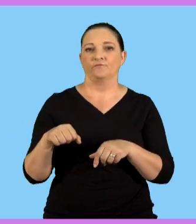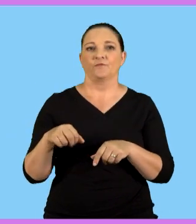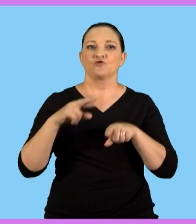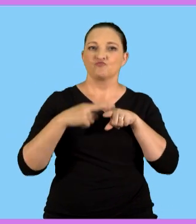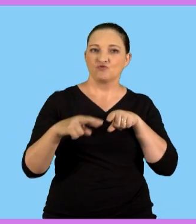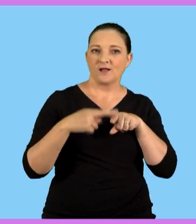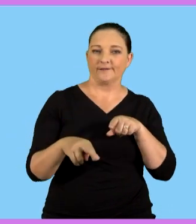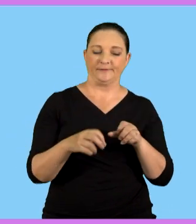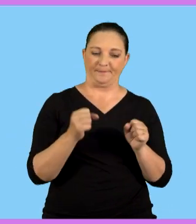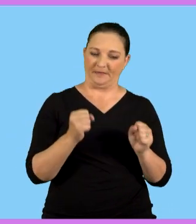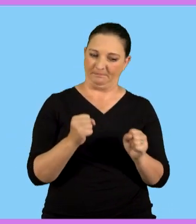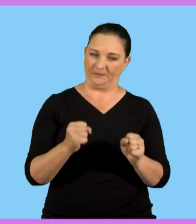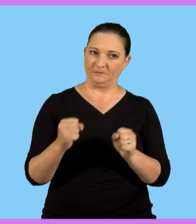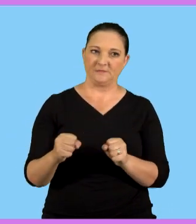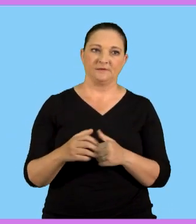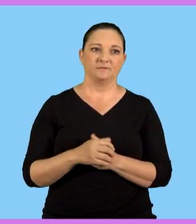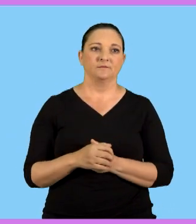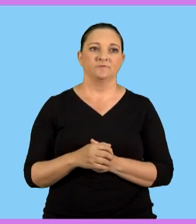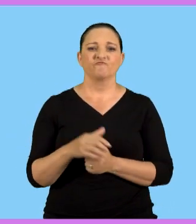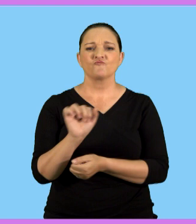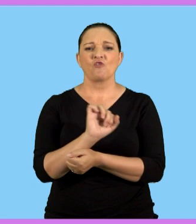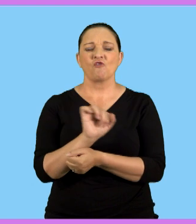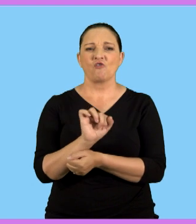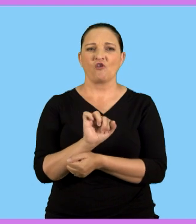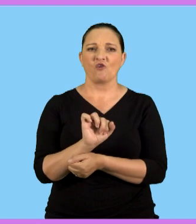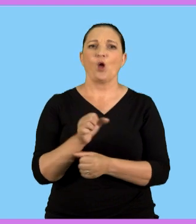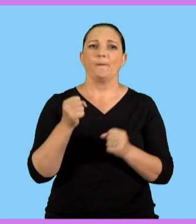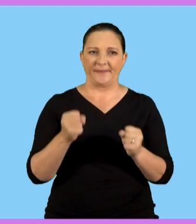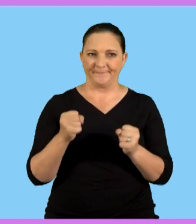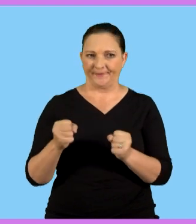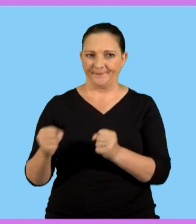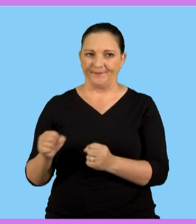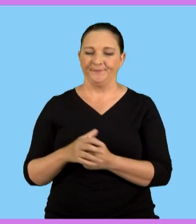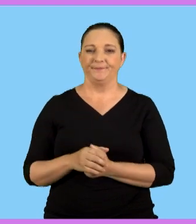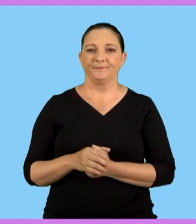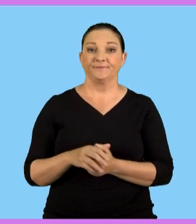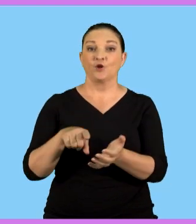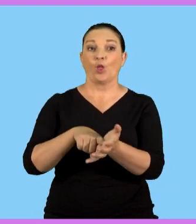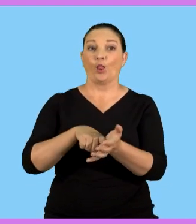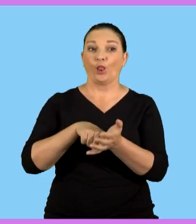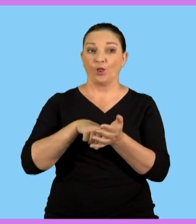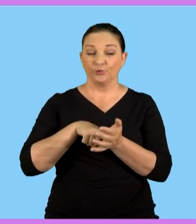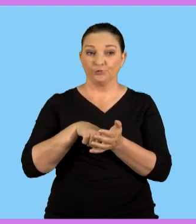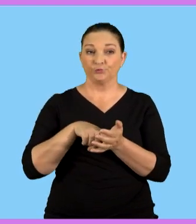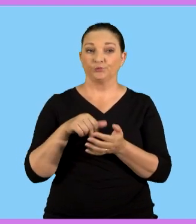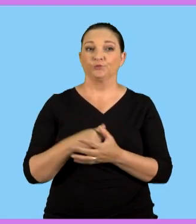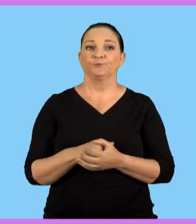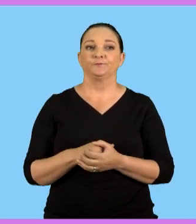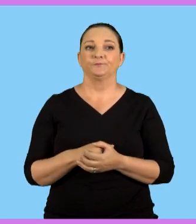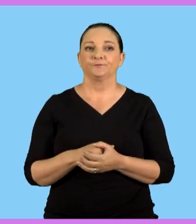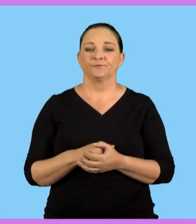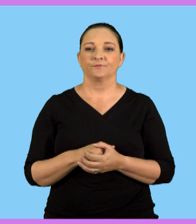Rent, fixed. Car payment, that will be fixed. Loan